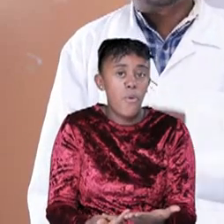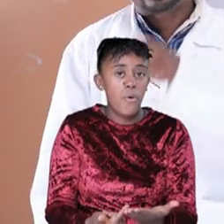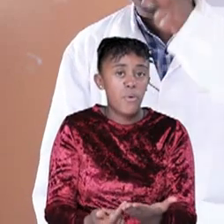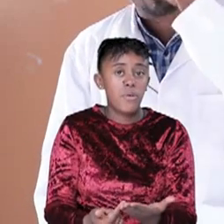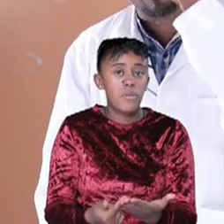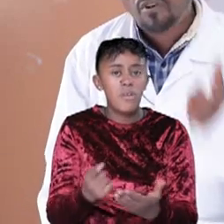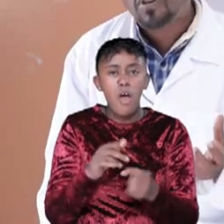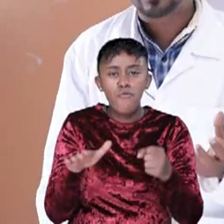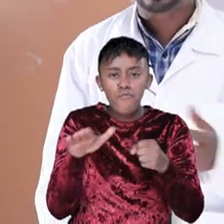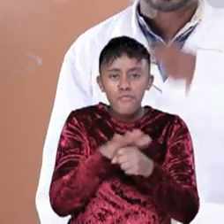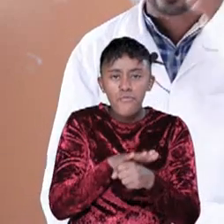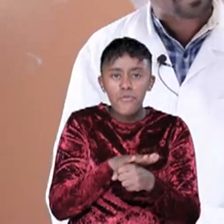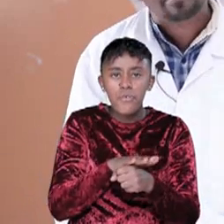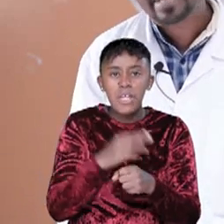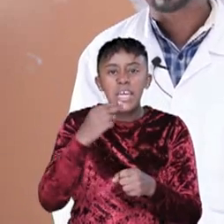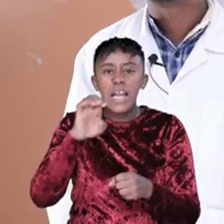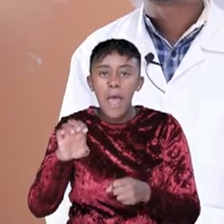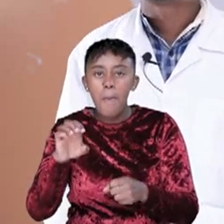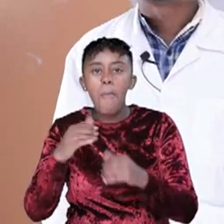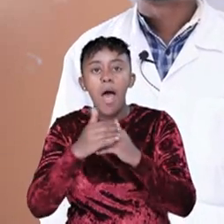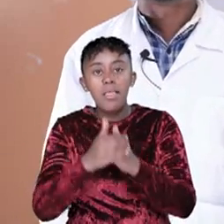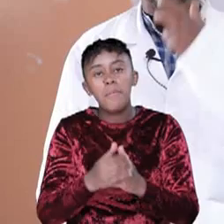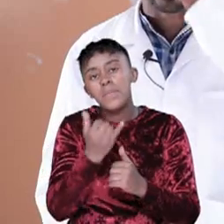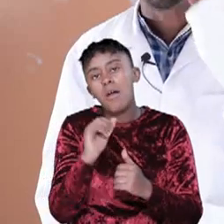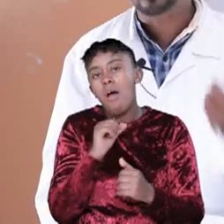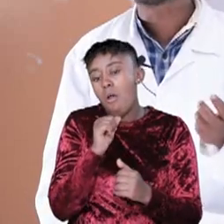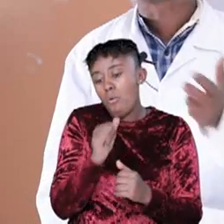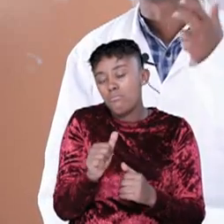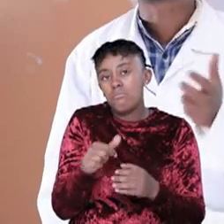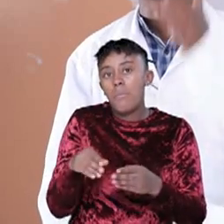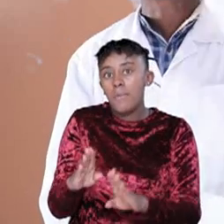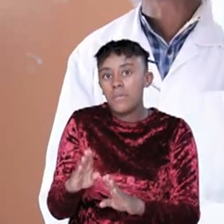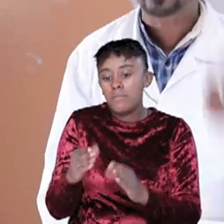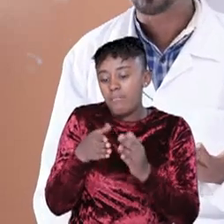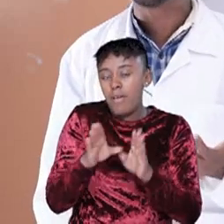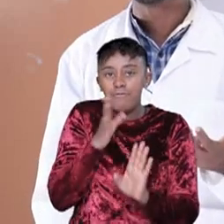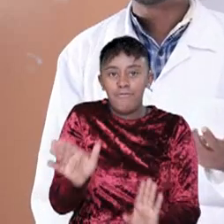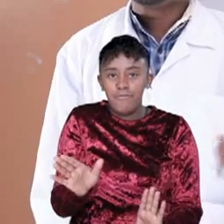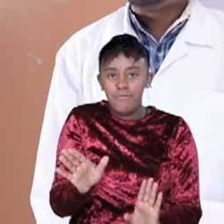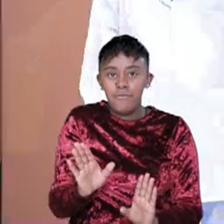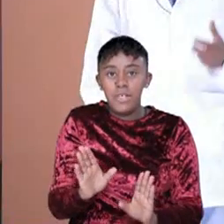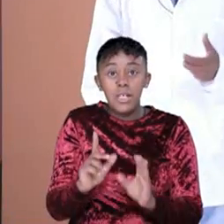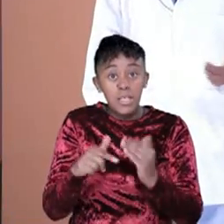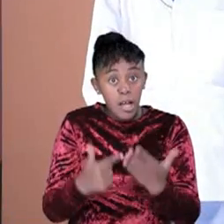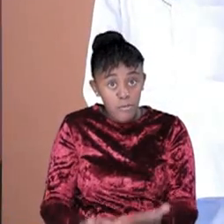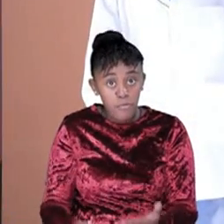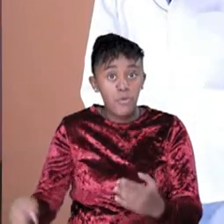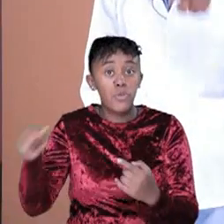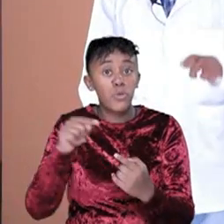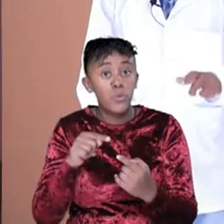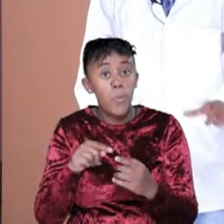So, since they are full, like helium atom, they cannot permit to pass electron.